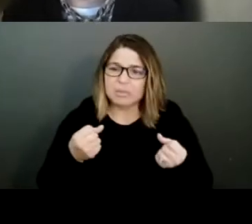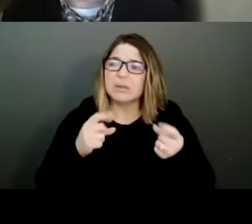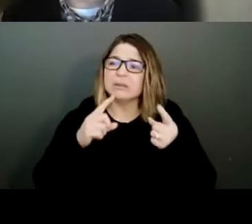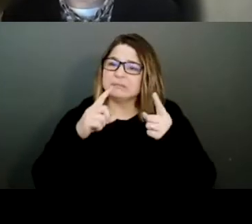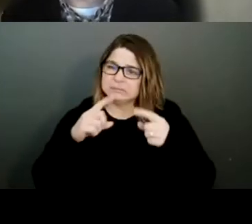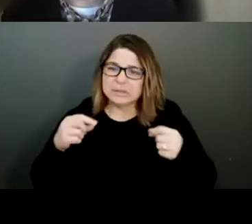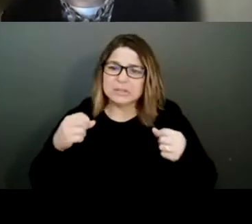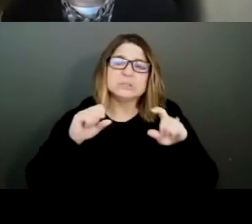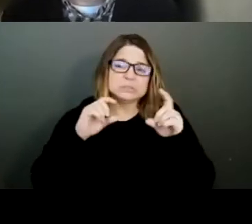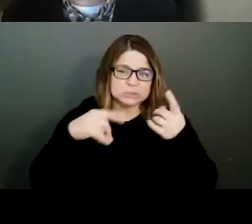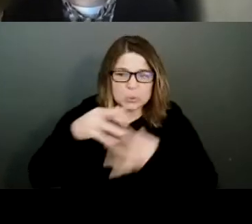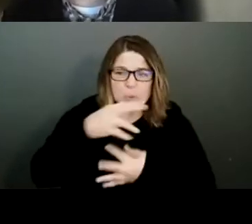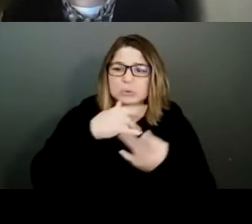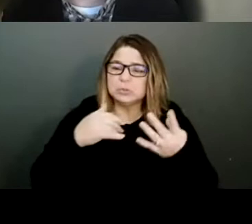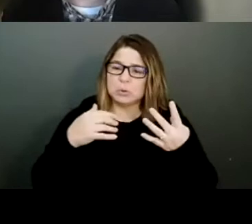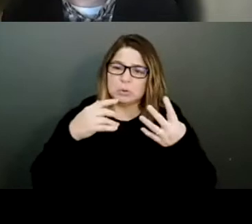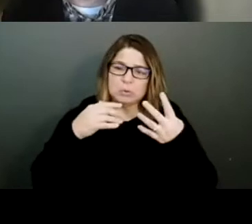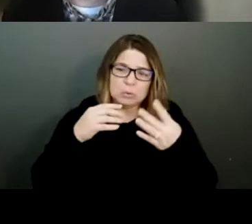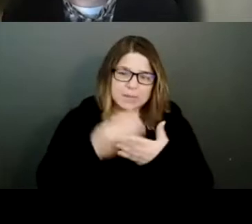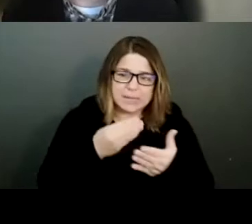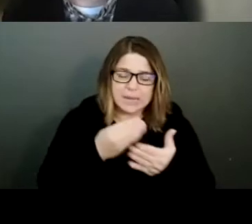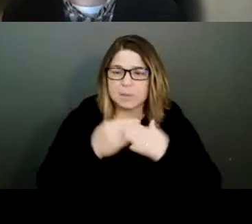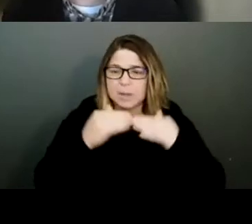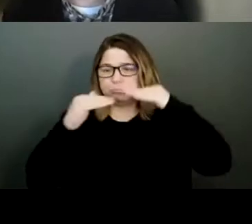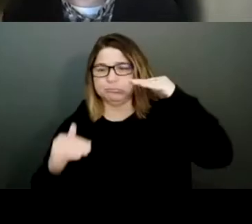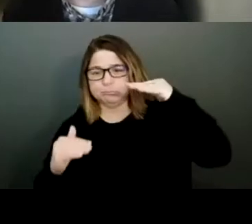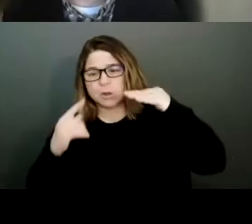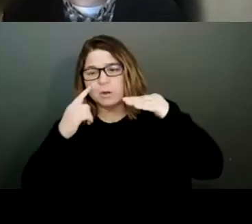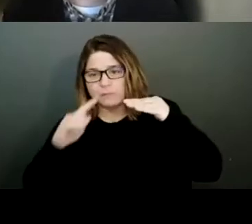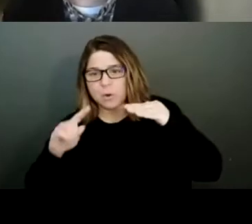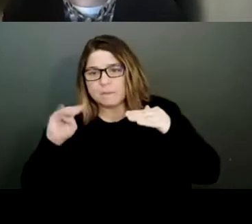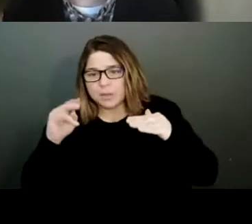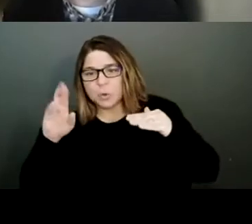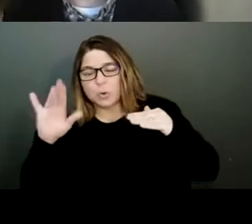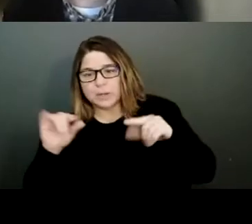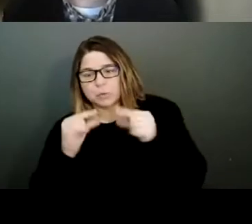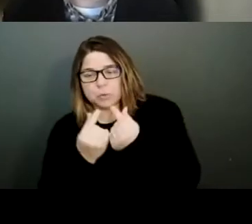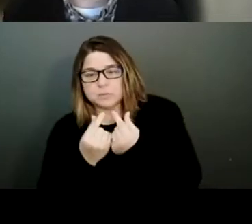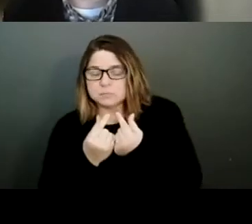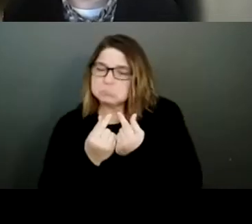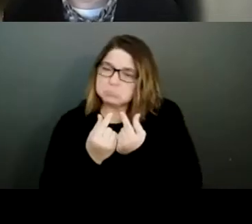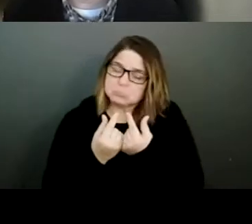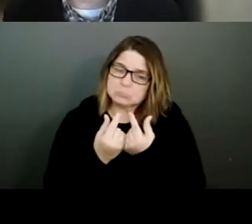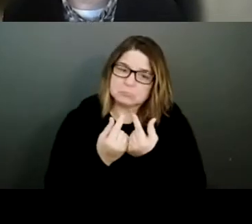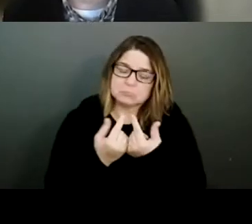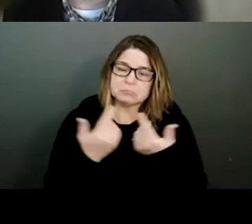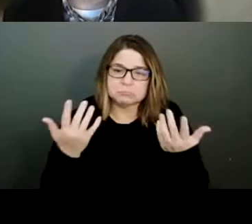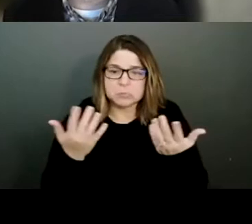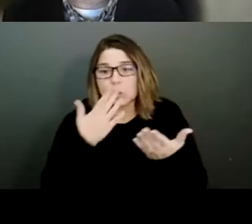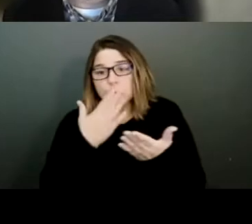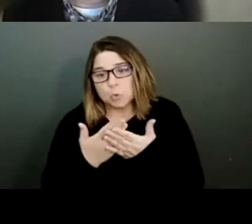minoritized groups. There are silver linings, especially in this societal consciousness